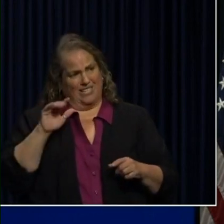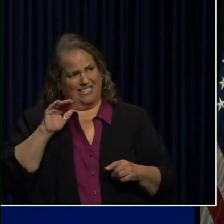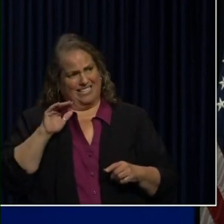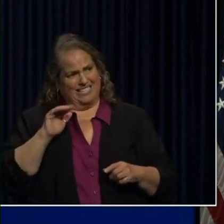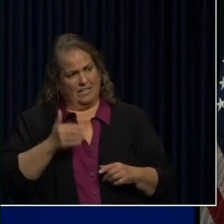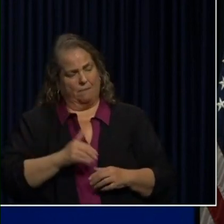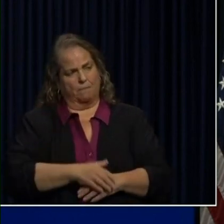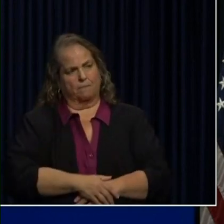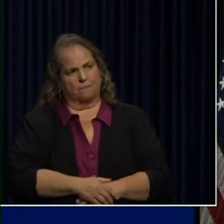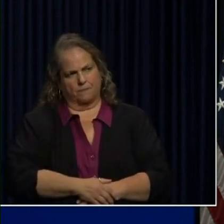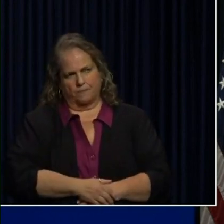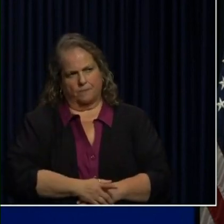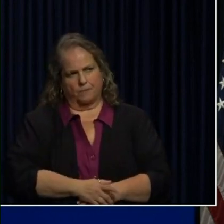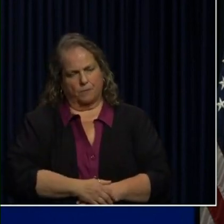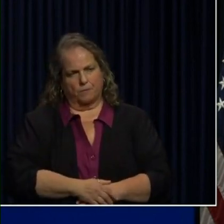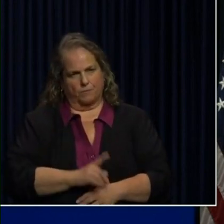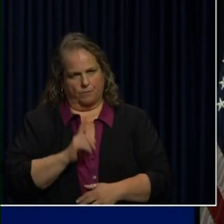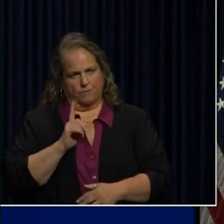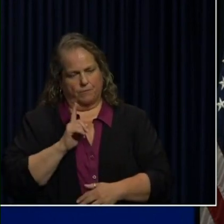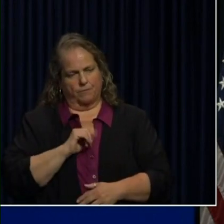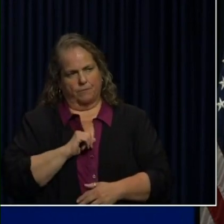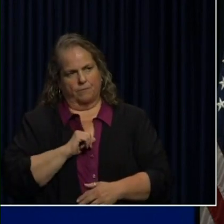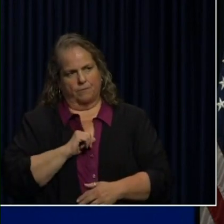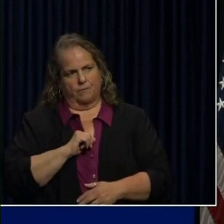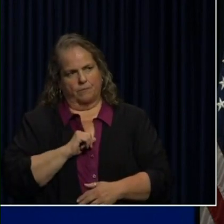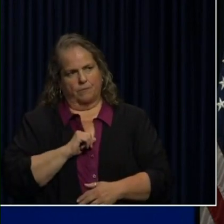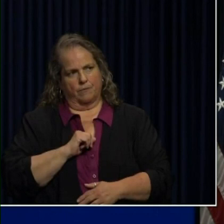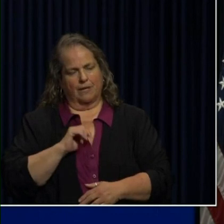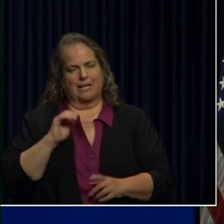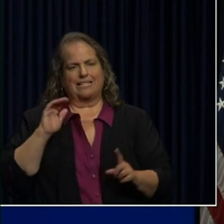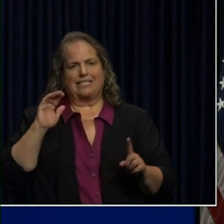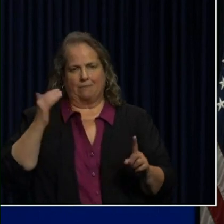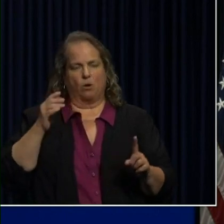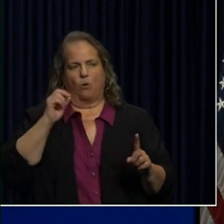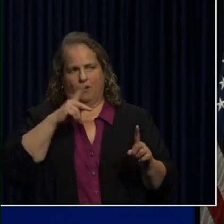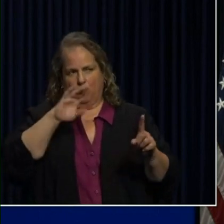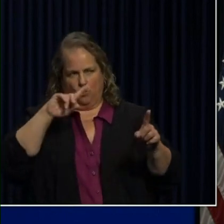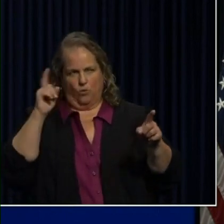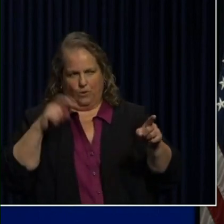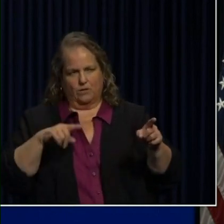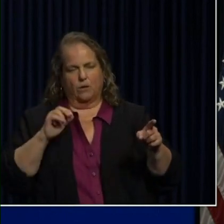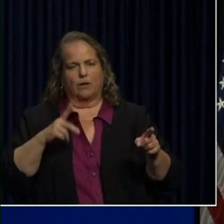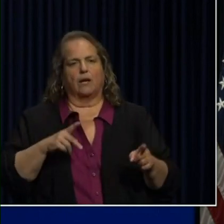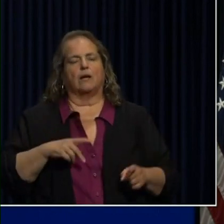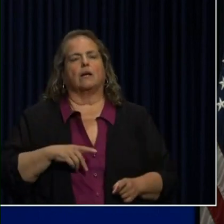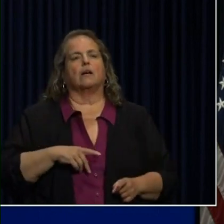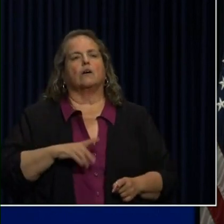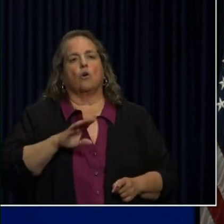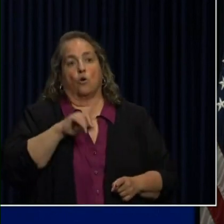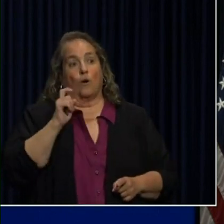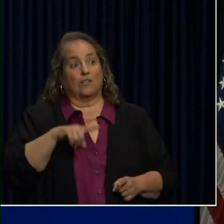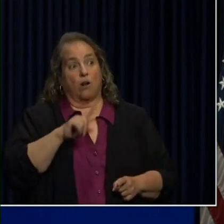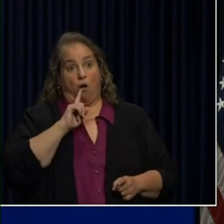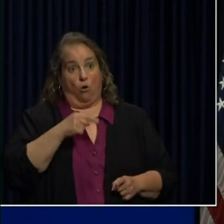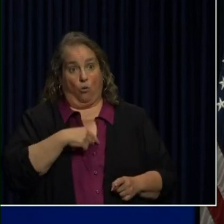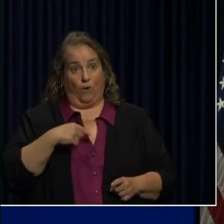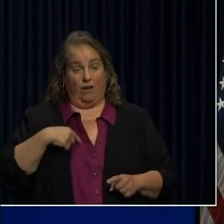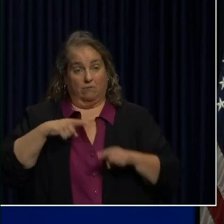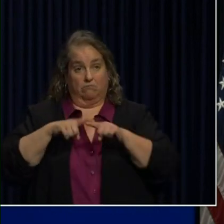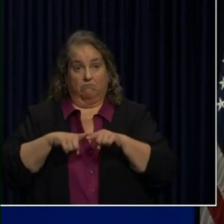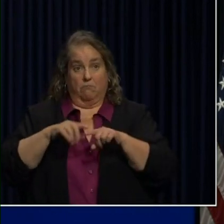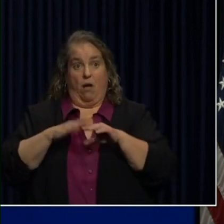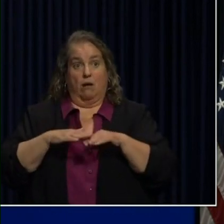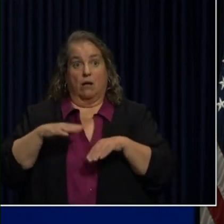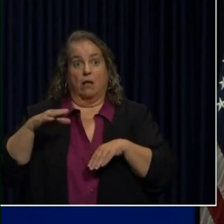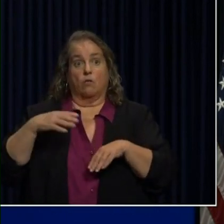of a blueprint for what steps to take and when. So the question is, in what we're doing right now, are we relying a lot on the White House plan